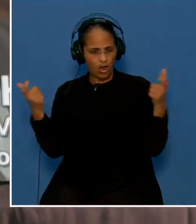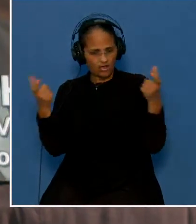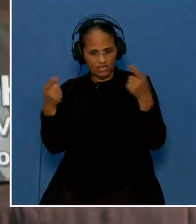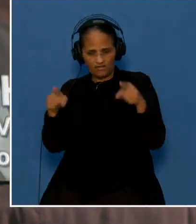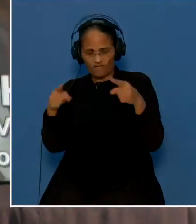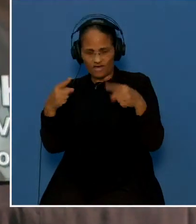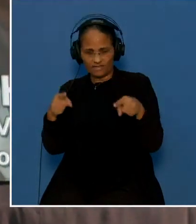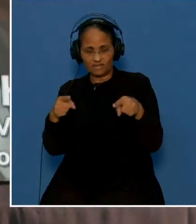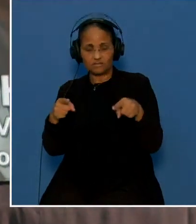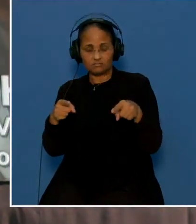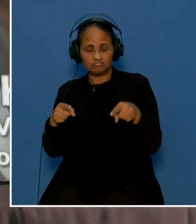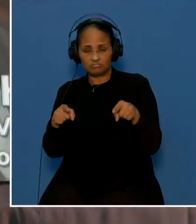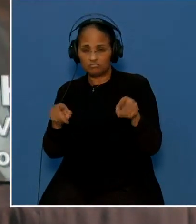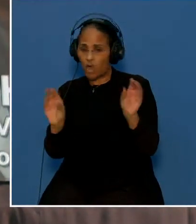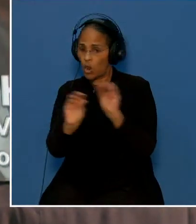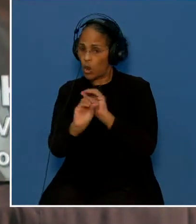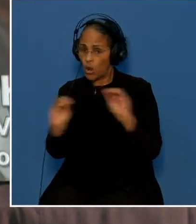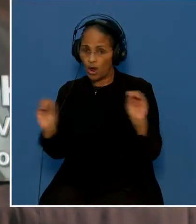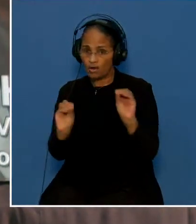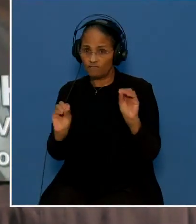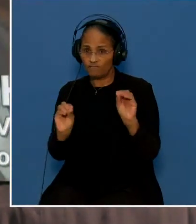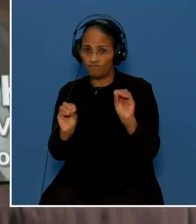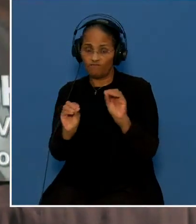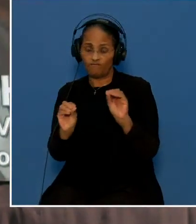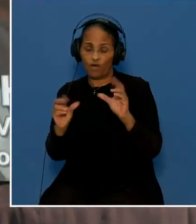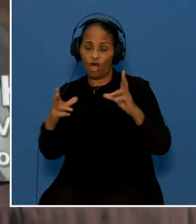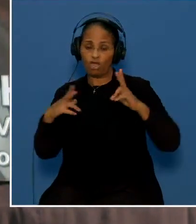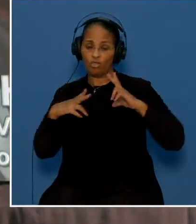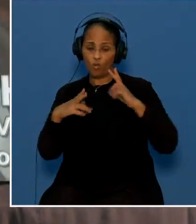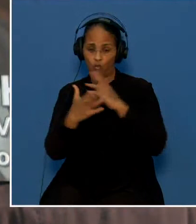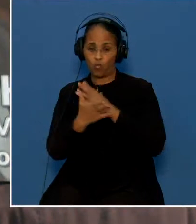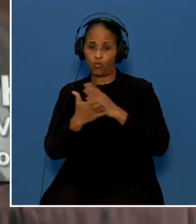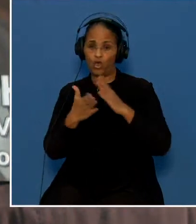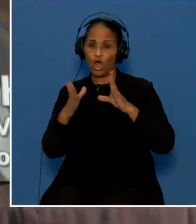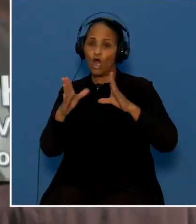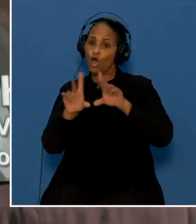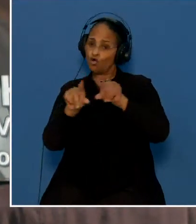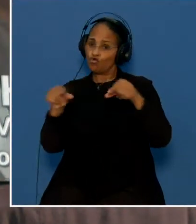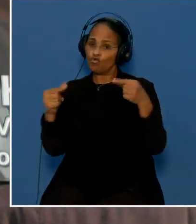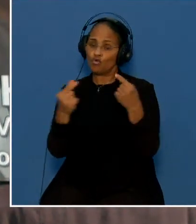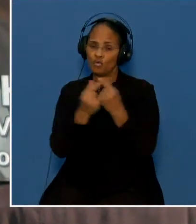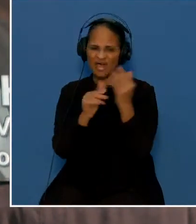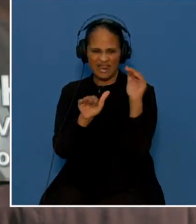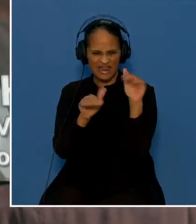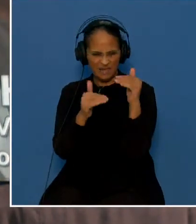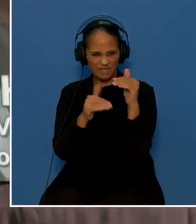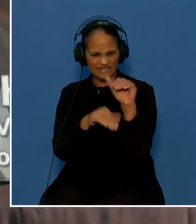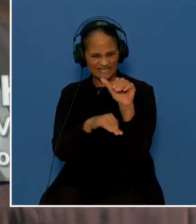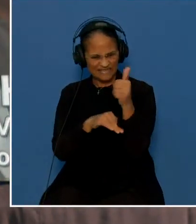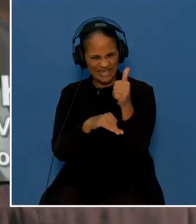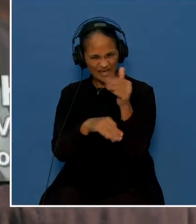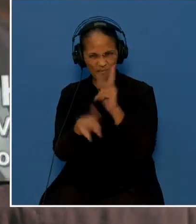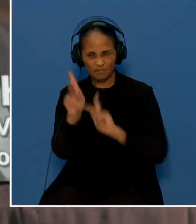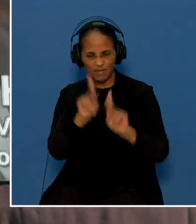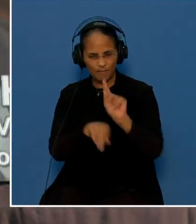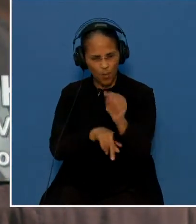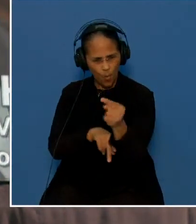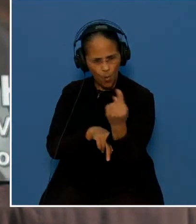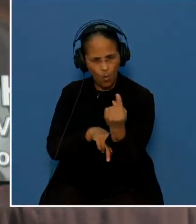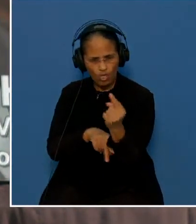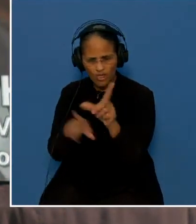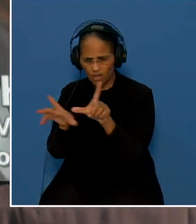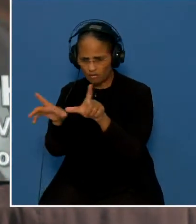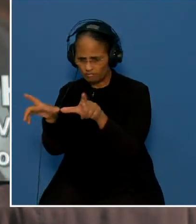for the holiday weekend. Remember, group gatherings are still limited to a maximum of 10 people per group.